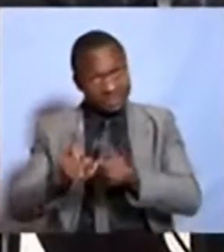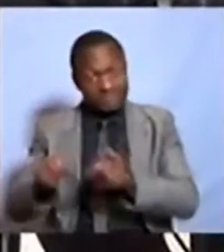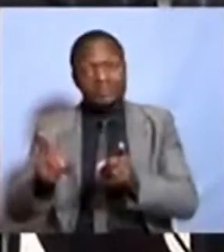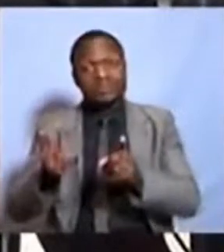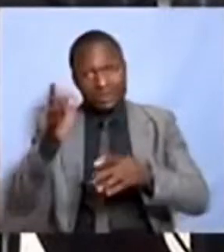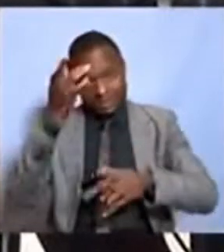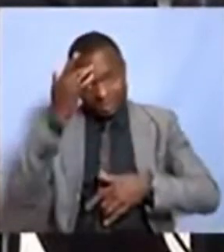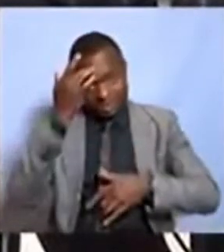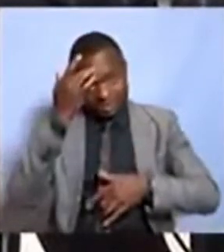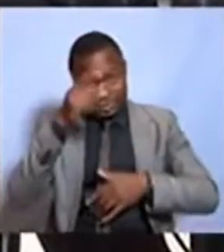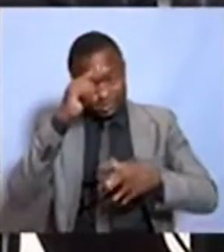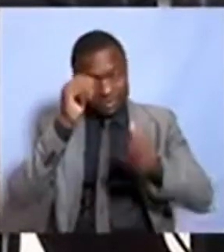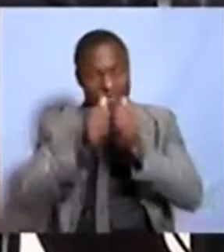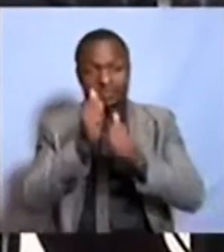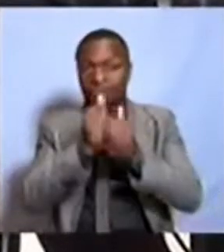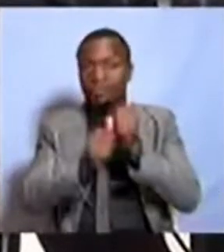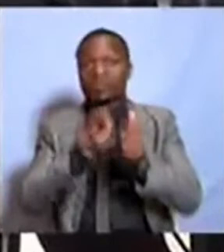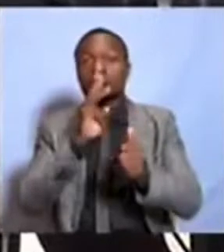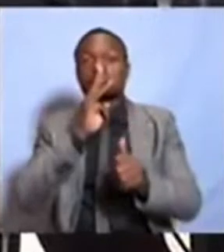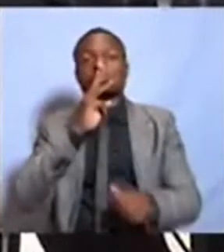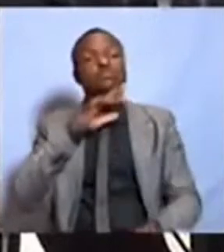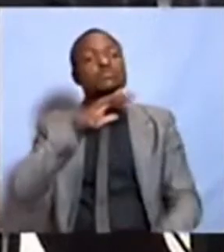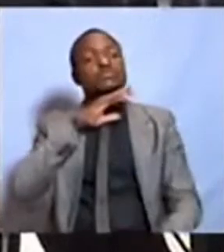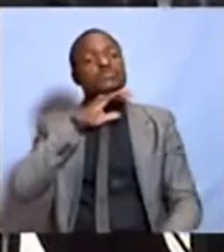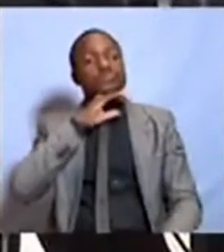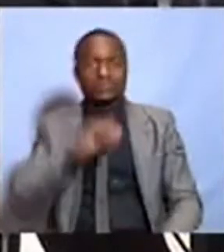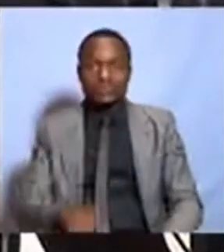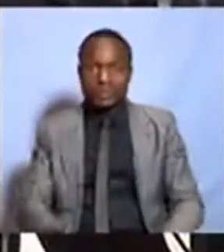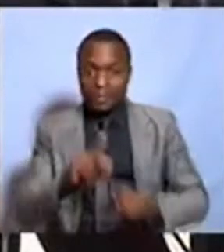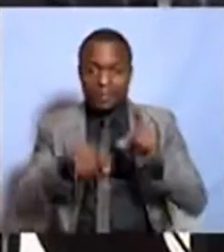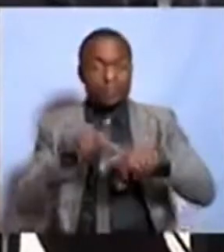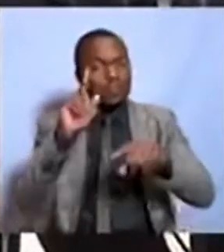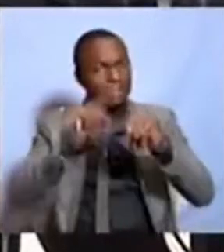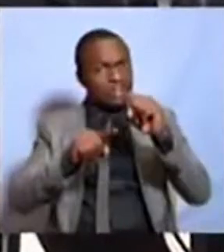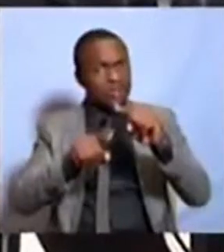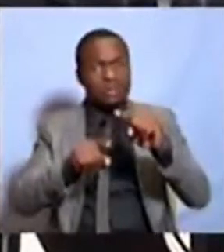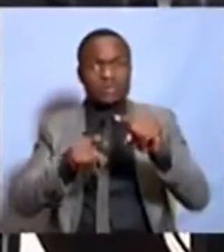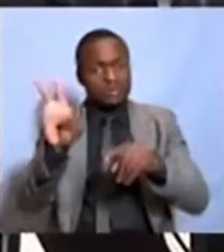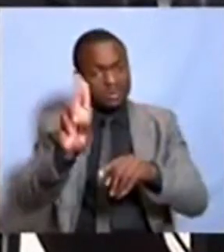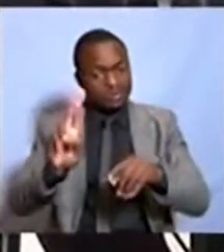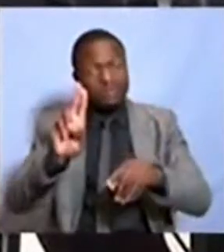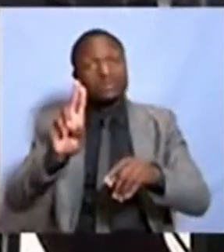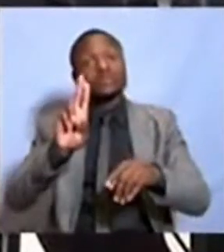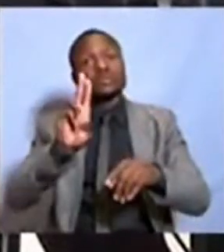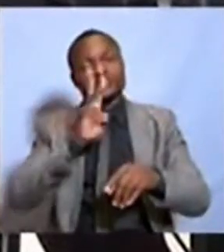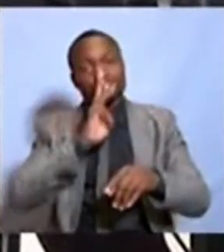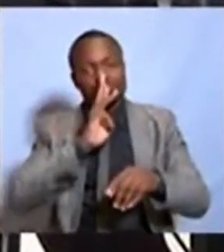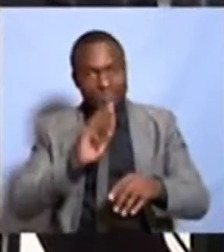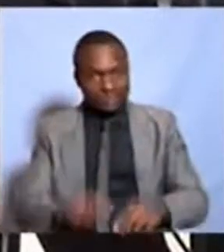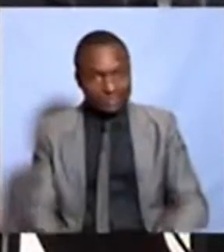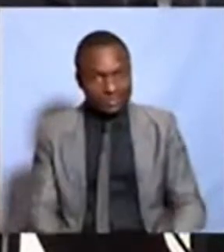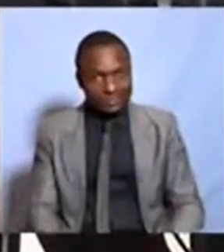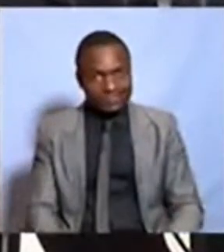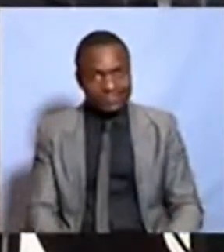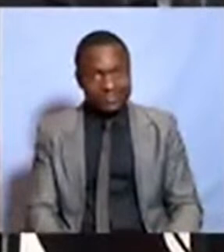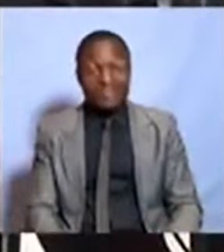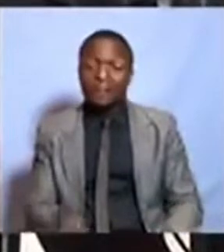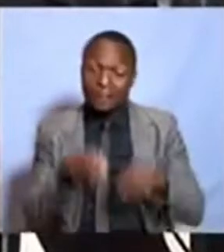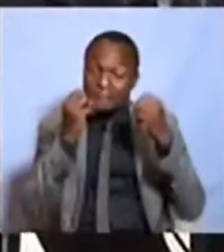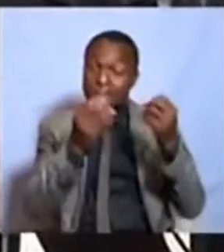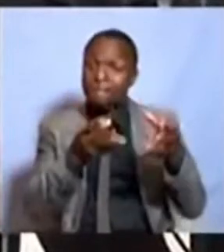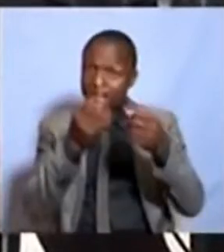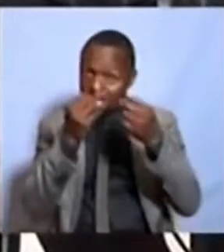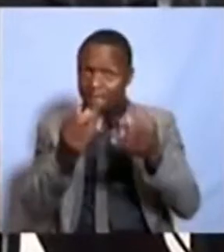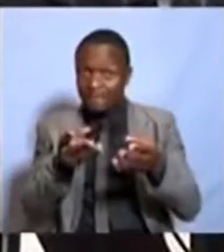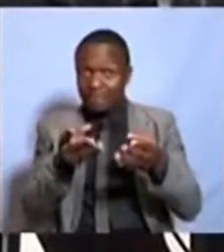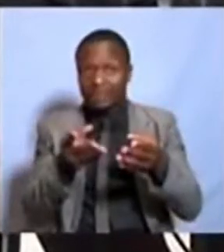water is now contaminated. People are not able to use that water. That's as a result of floods, by the way. So it's a lot that